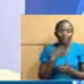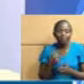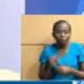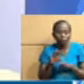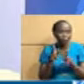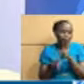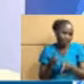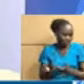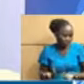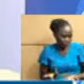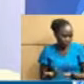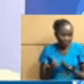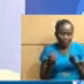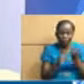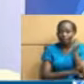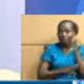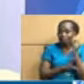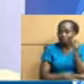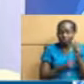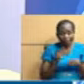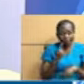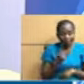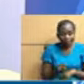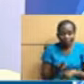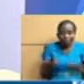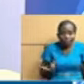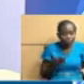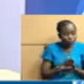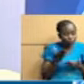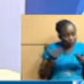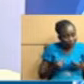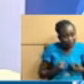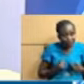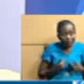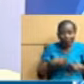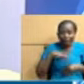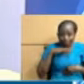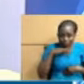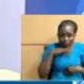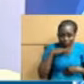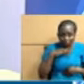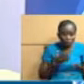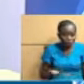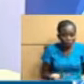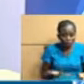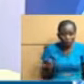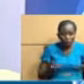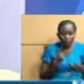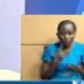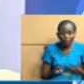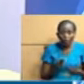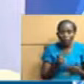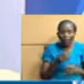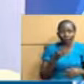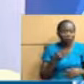population. And as a country, we can ask and say, do we have really enough? The last, I think, panel, it was said that money is not a